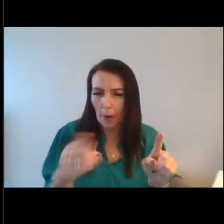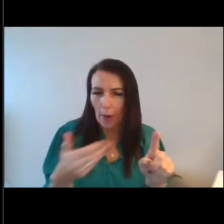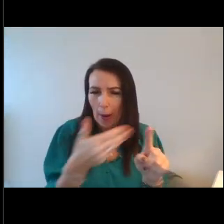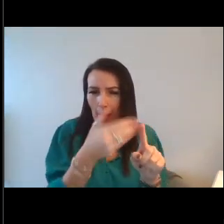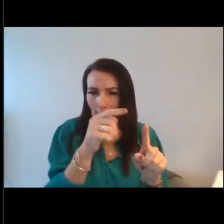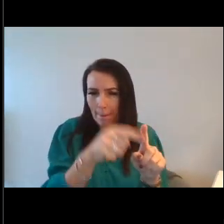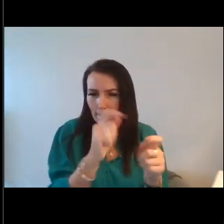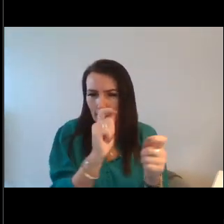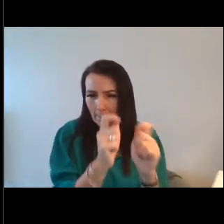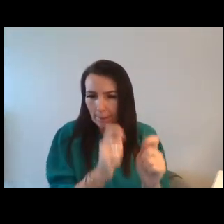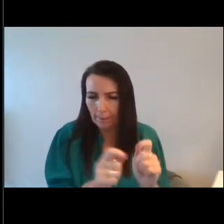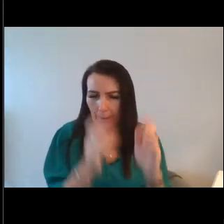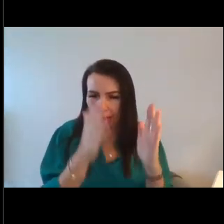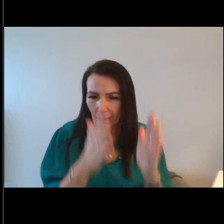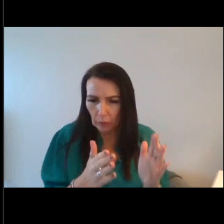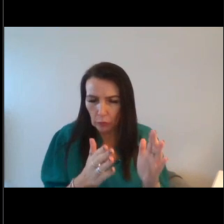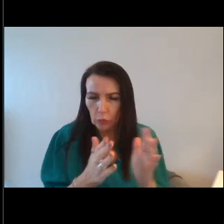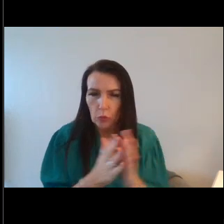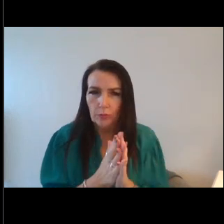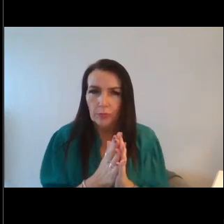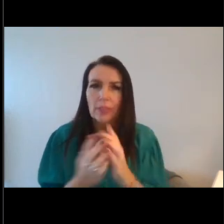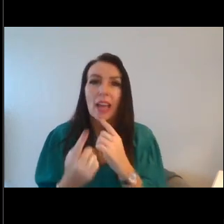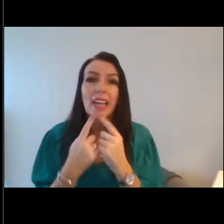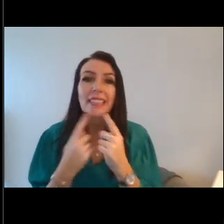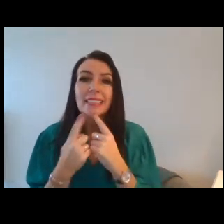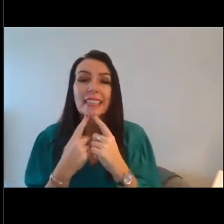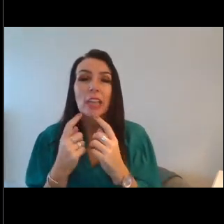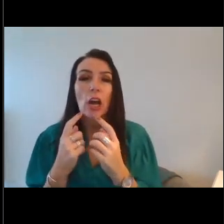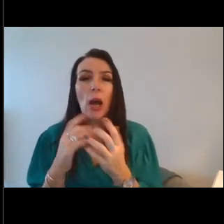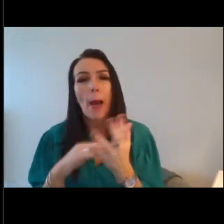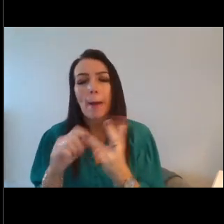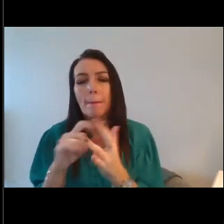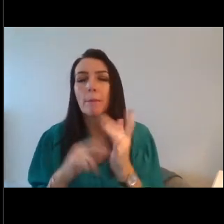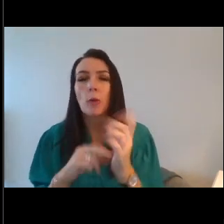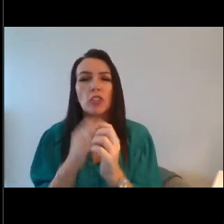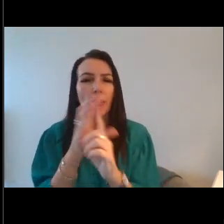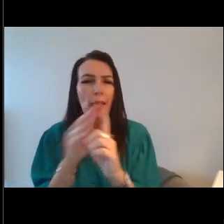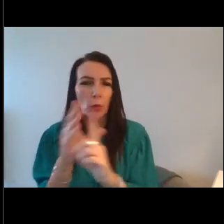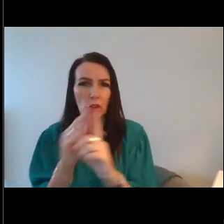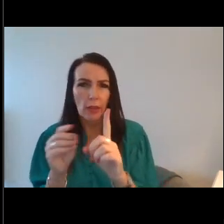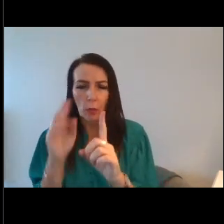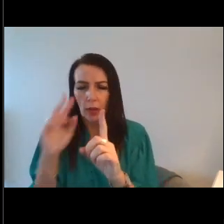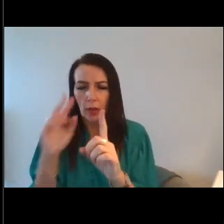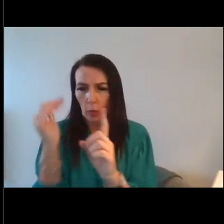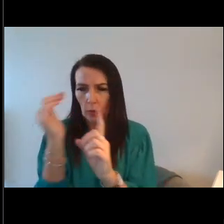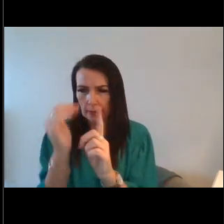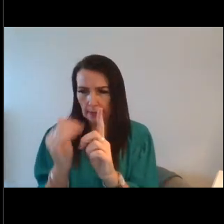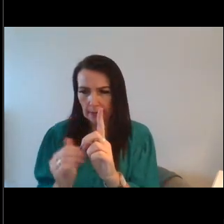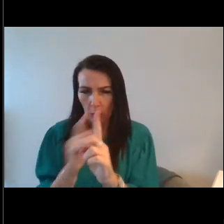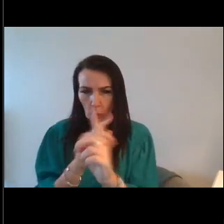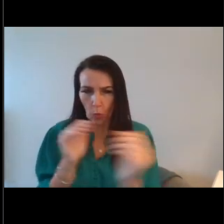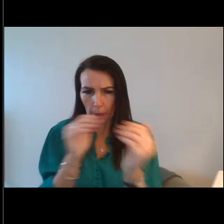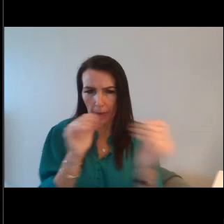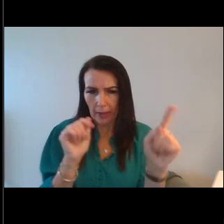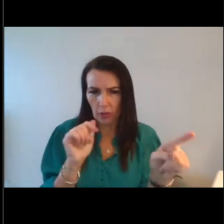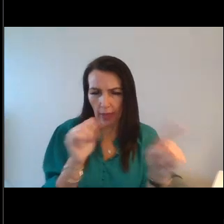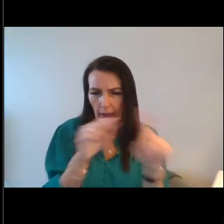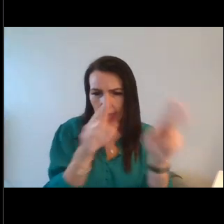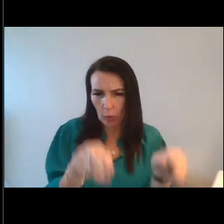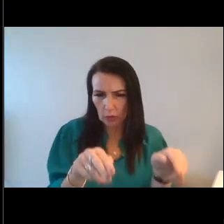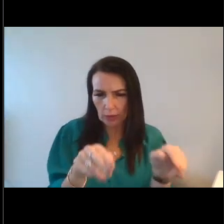to, and data modeling will identify the measures that are suitable for that property, but they